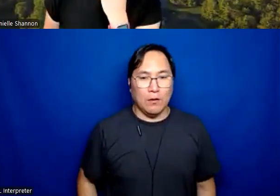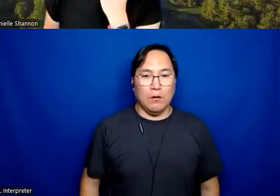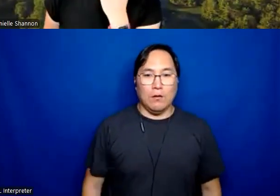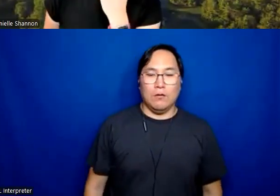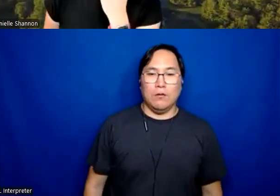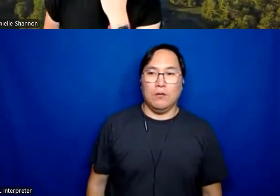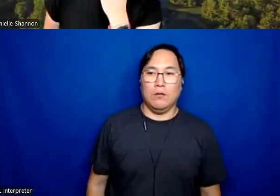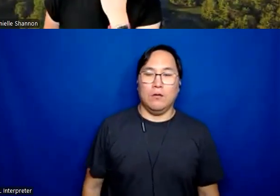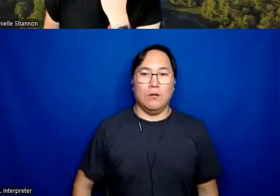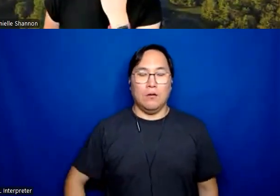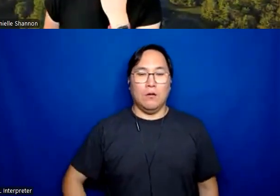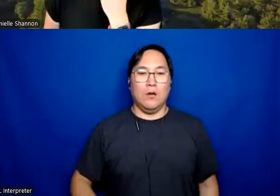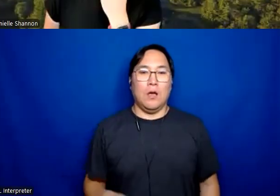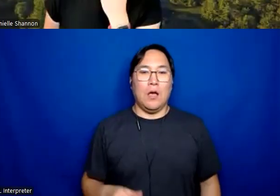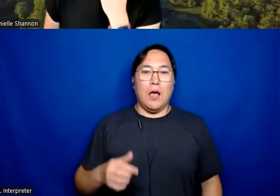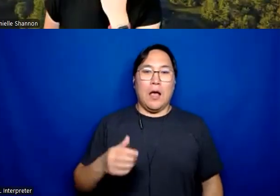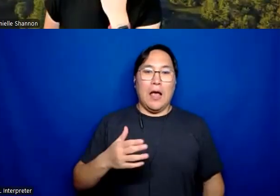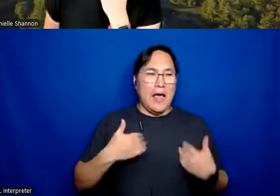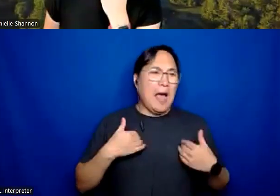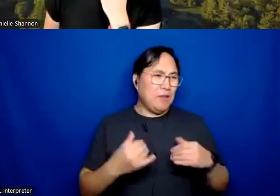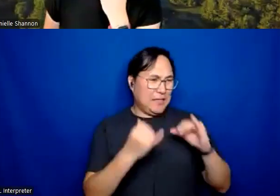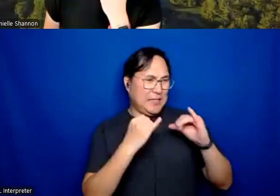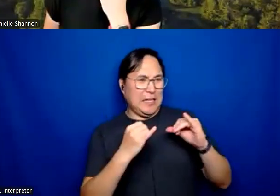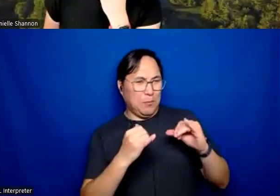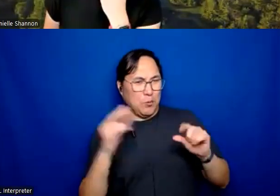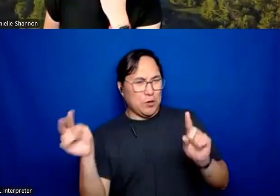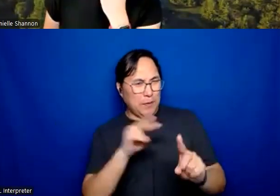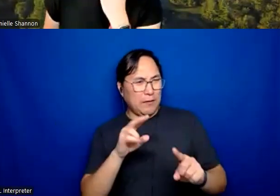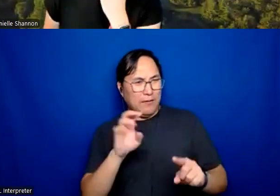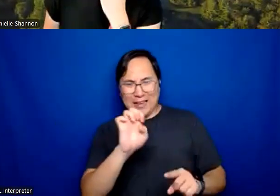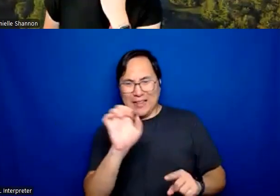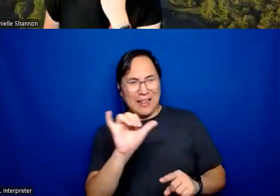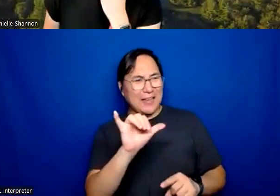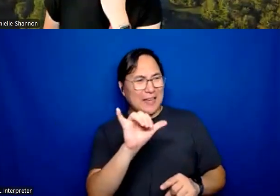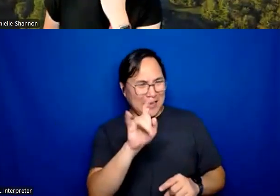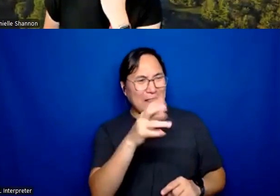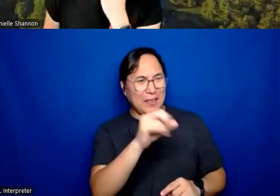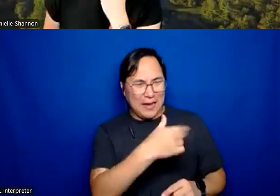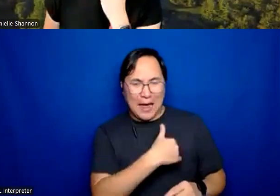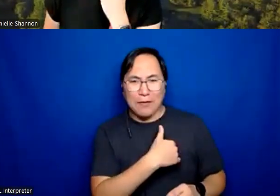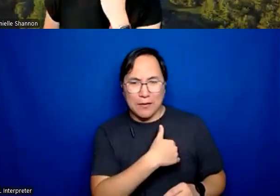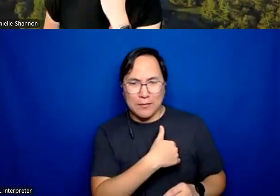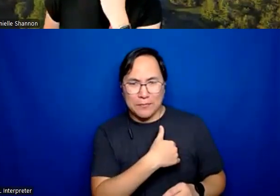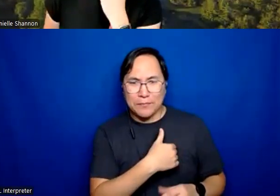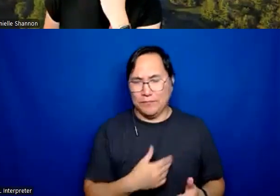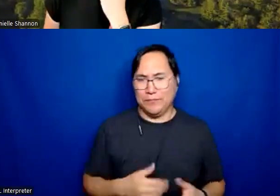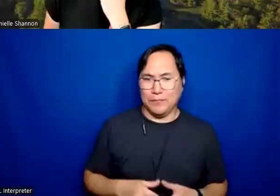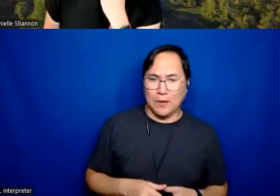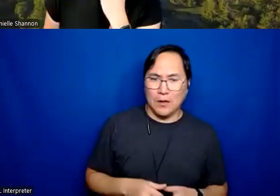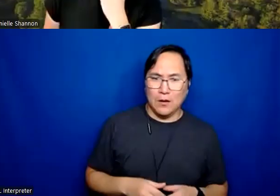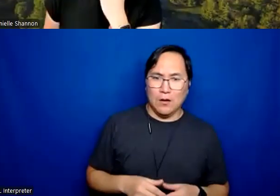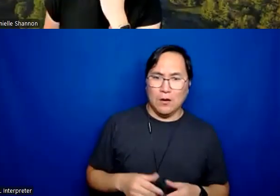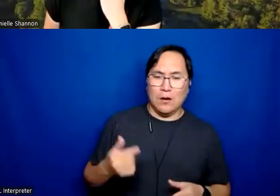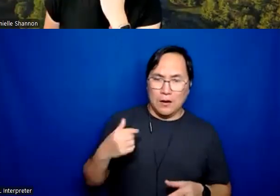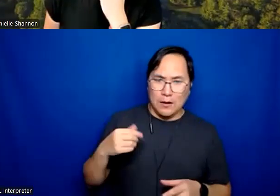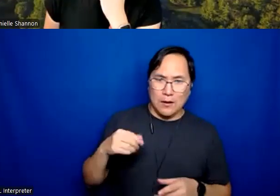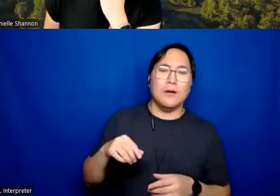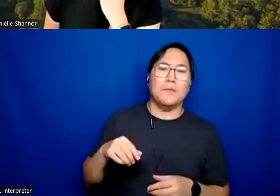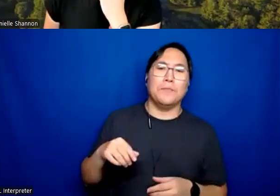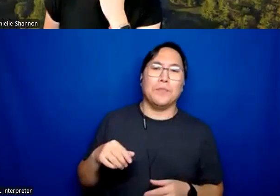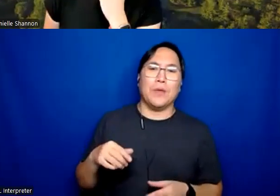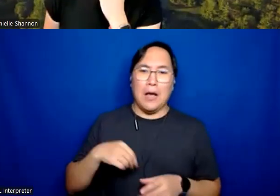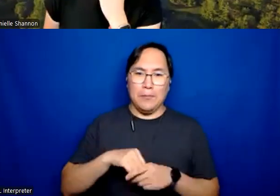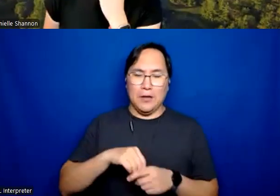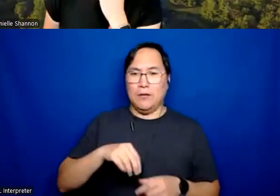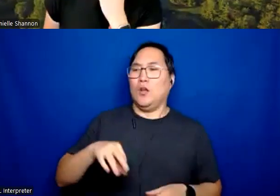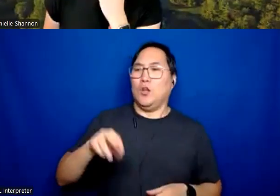I share a similar view to what Ethan had expressed, at least here at Umbagog, located in far northern